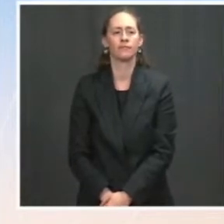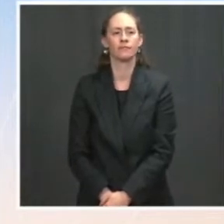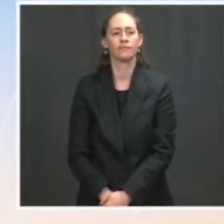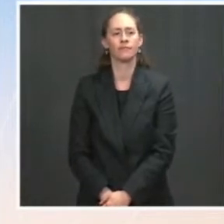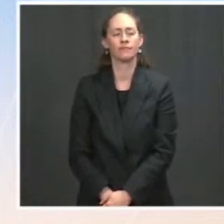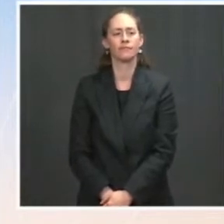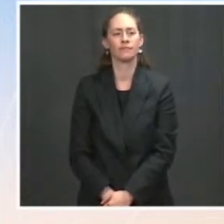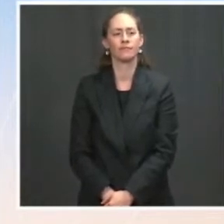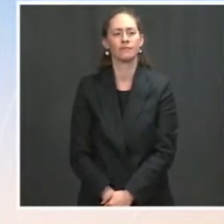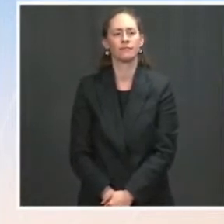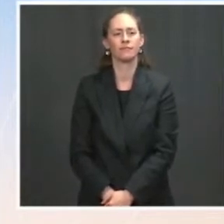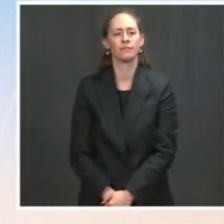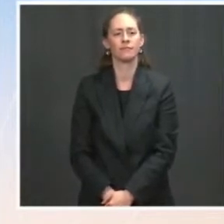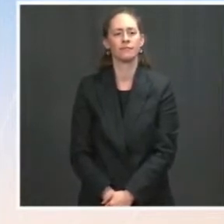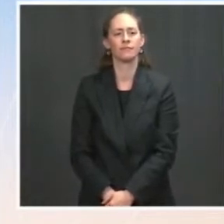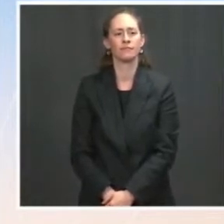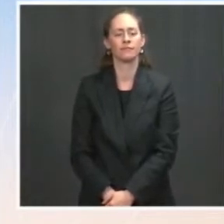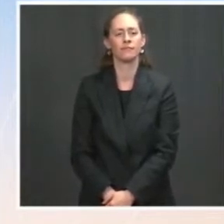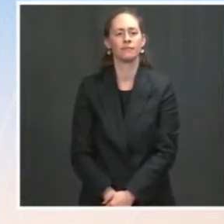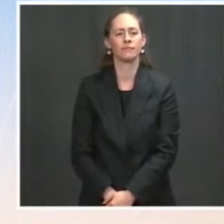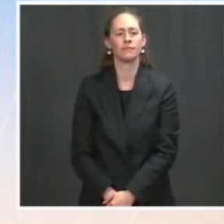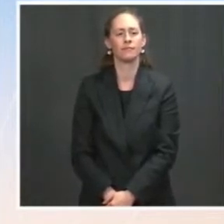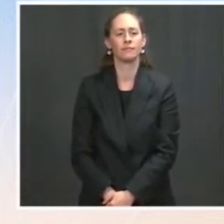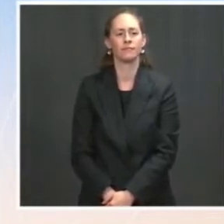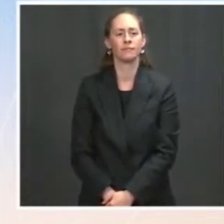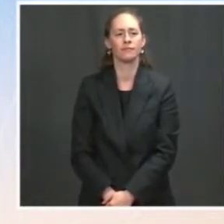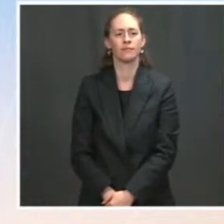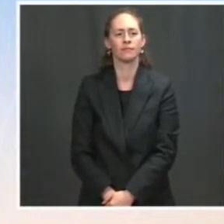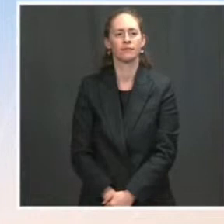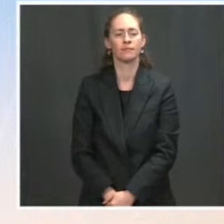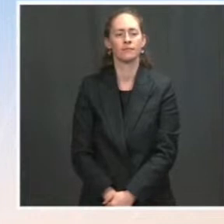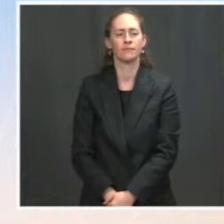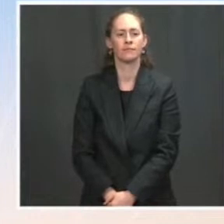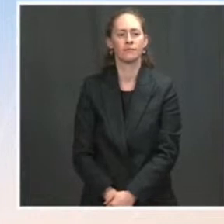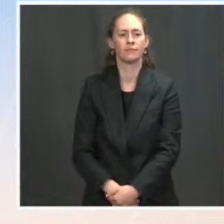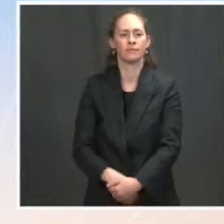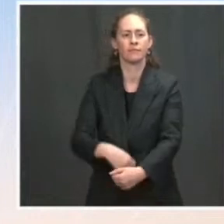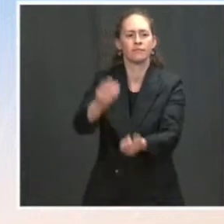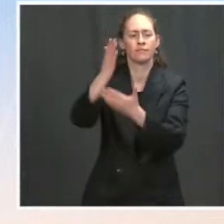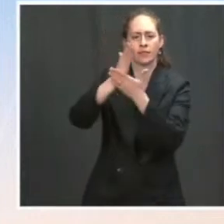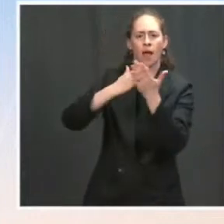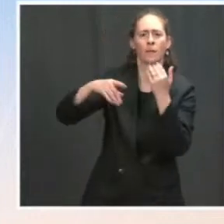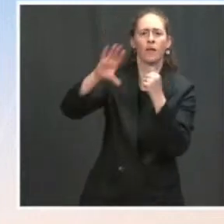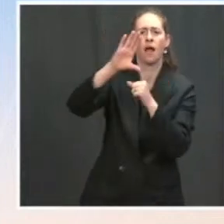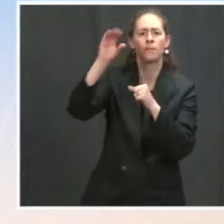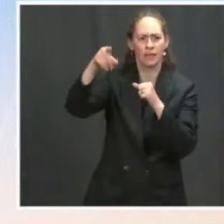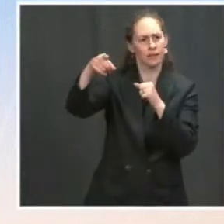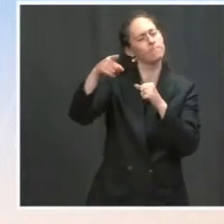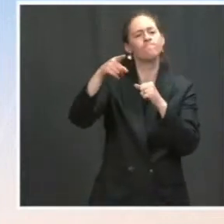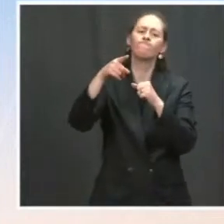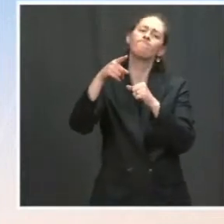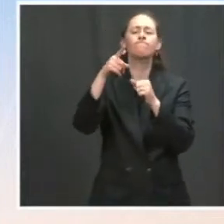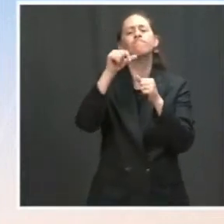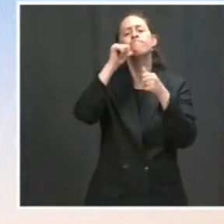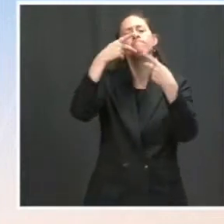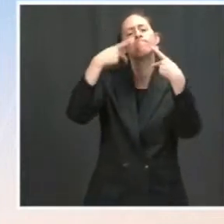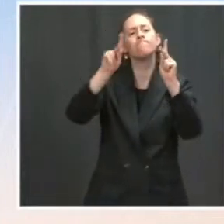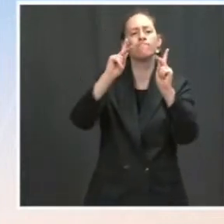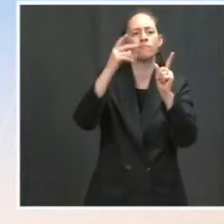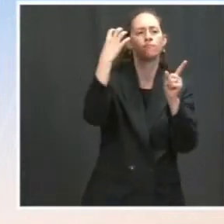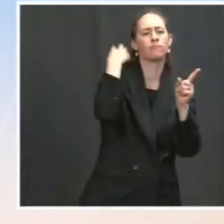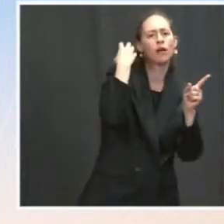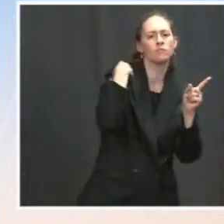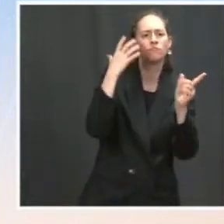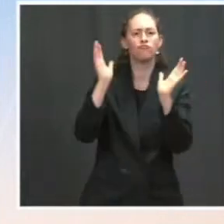and they waived them for somebody at OMB and somebody at the Made in America office, and I'm curious why that happened.